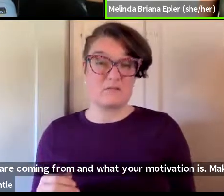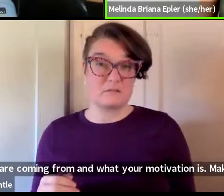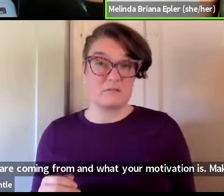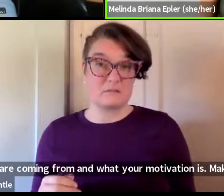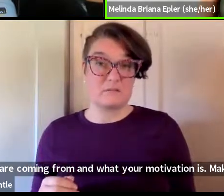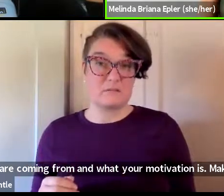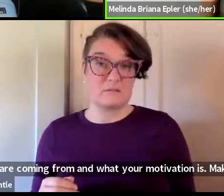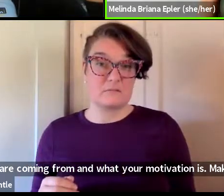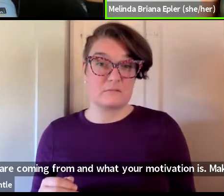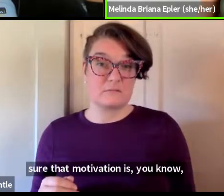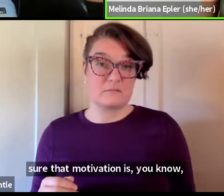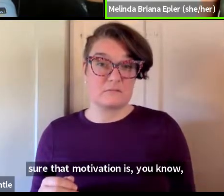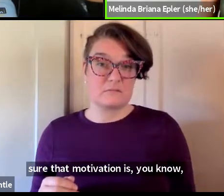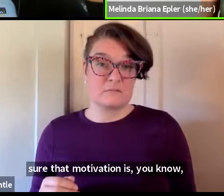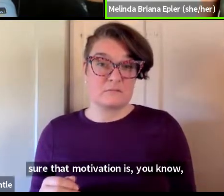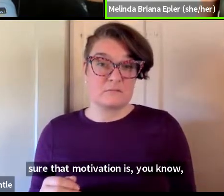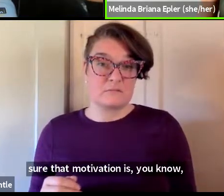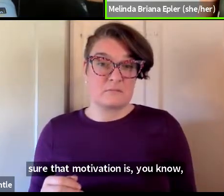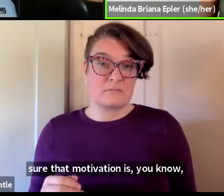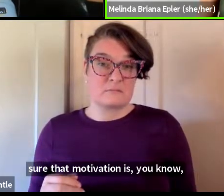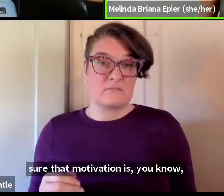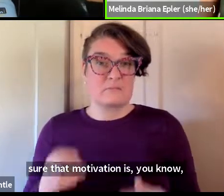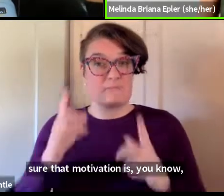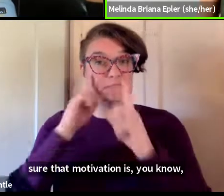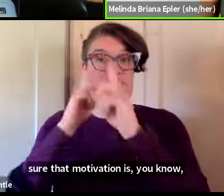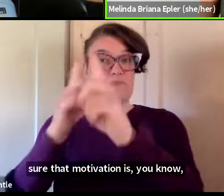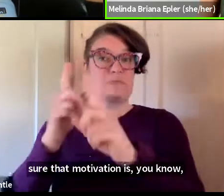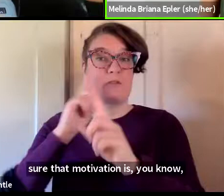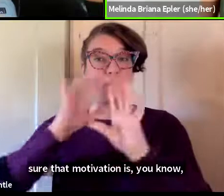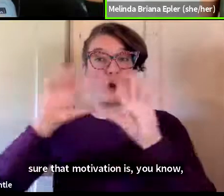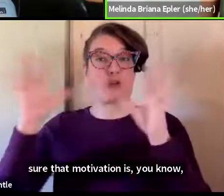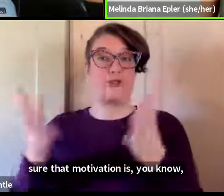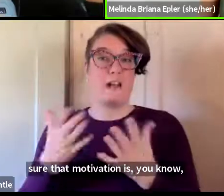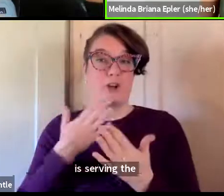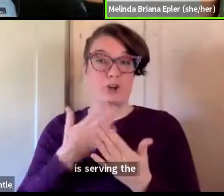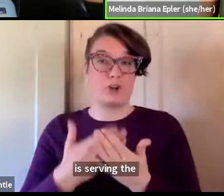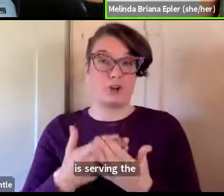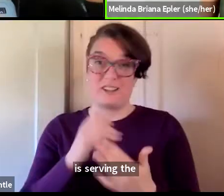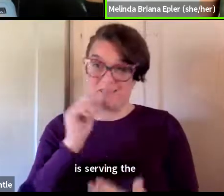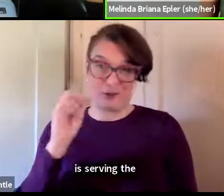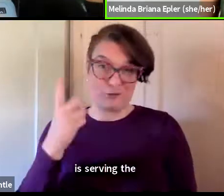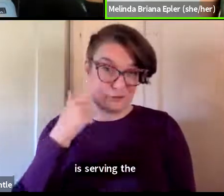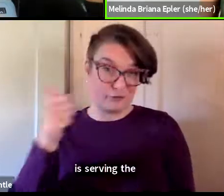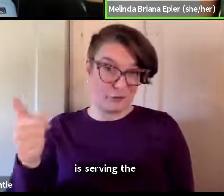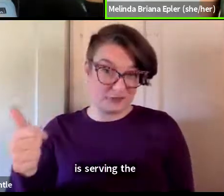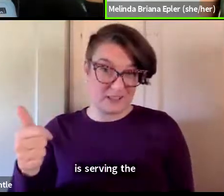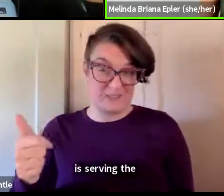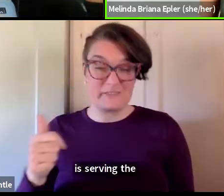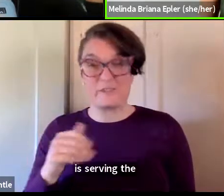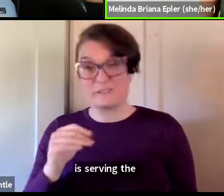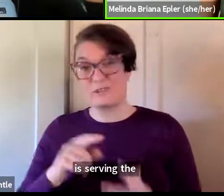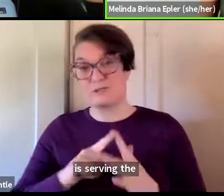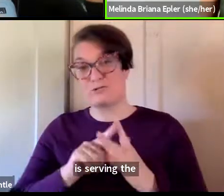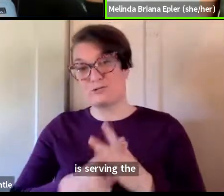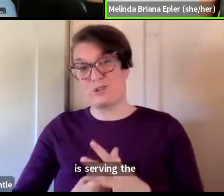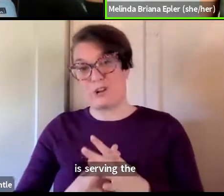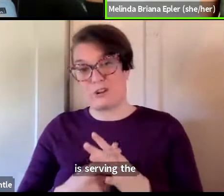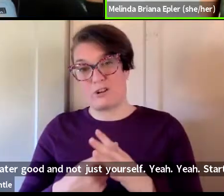is serving the greater good, not just yourself. And start from a place